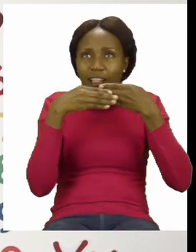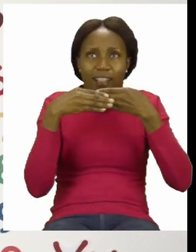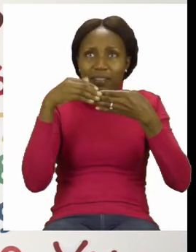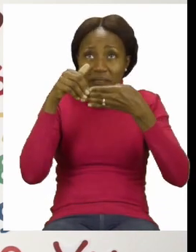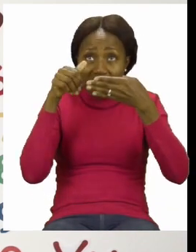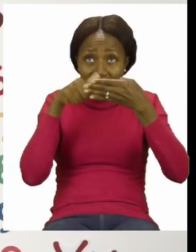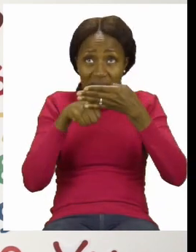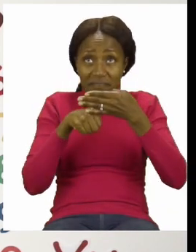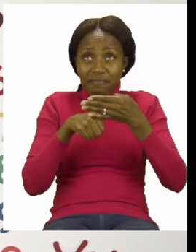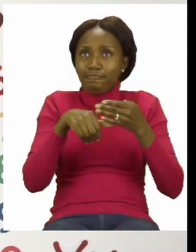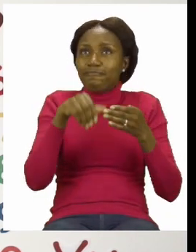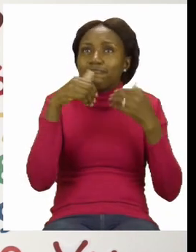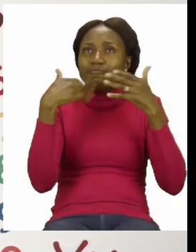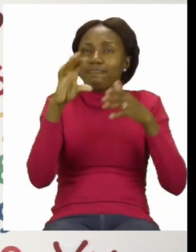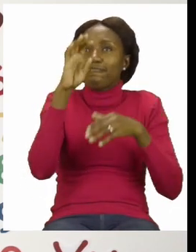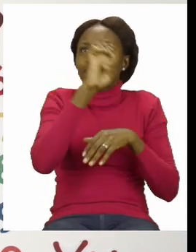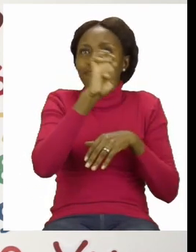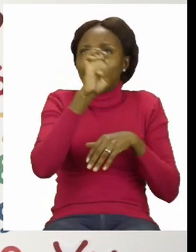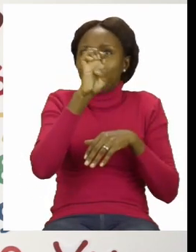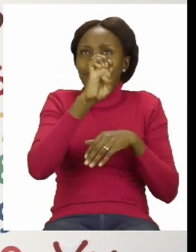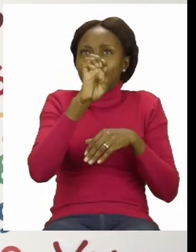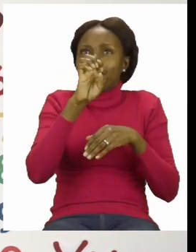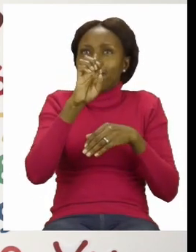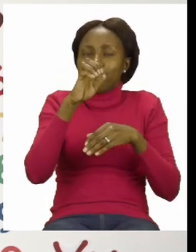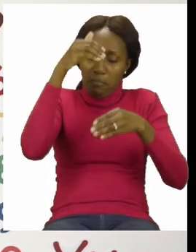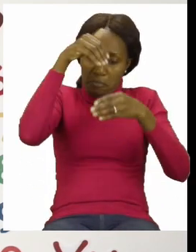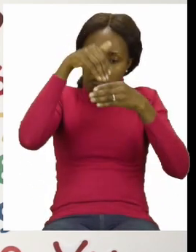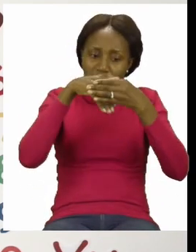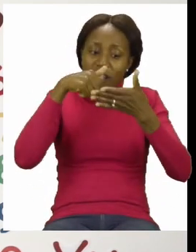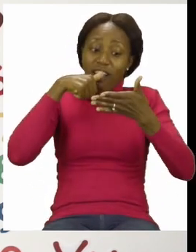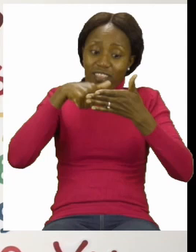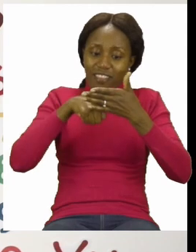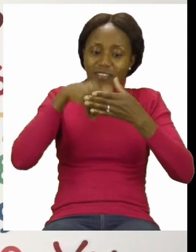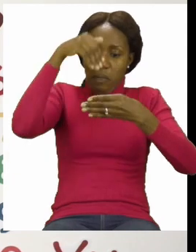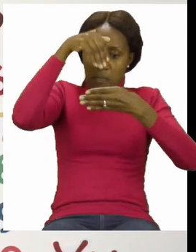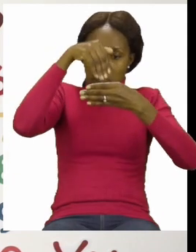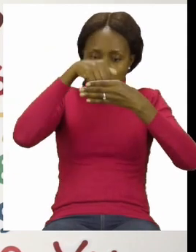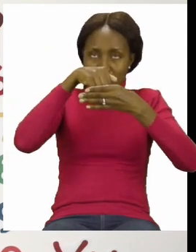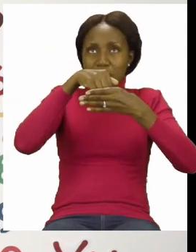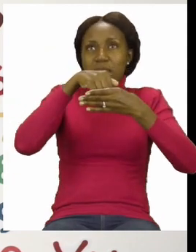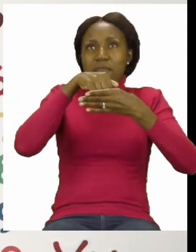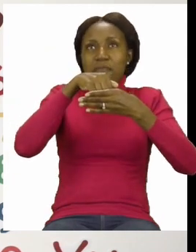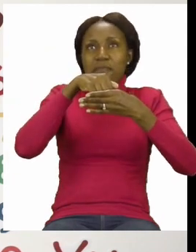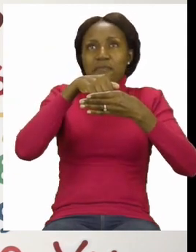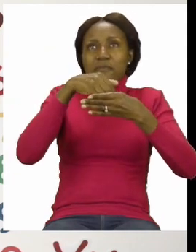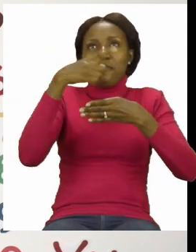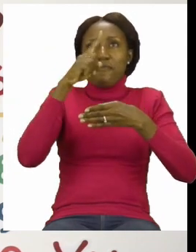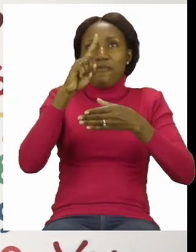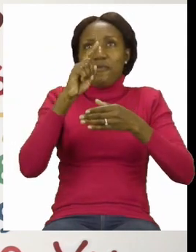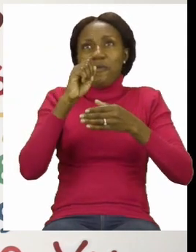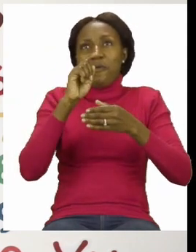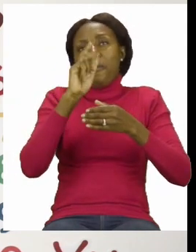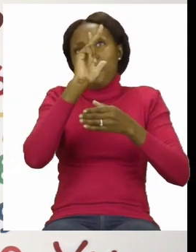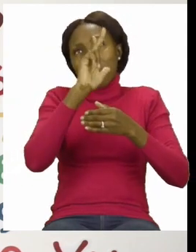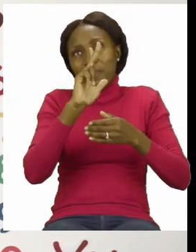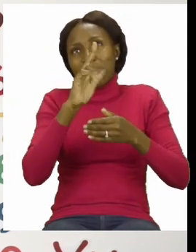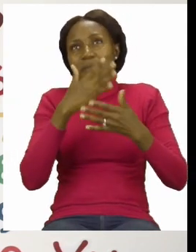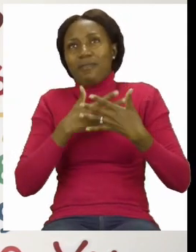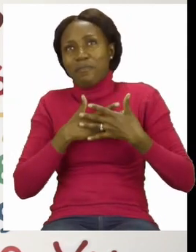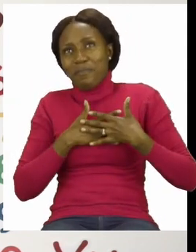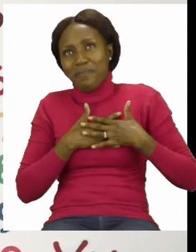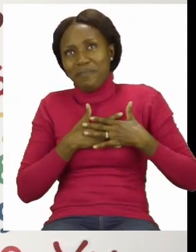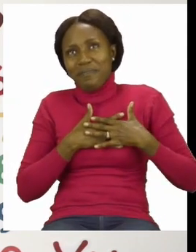Envelope. We use an envelope to put special letters inside for the people that we're writing to. In this case,